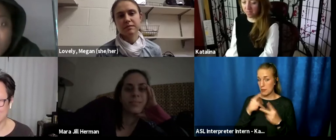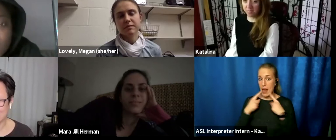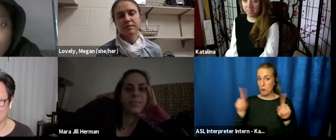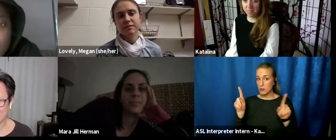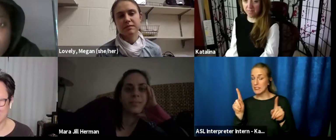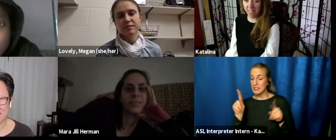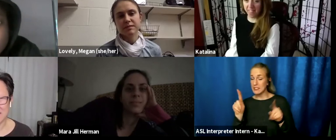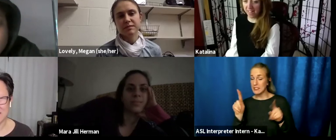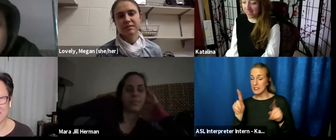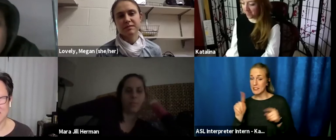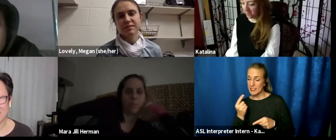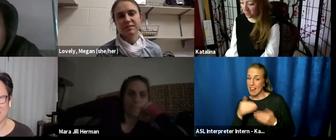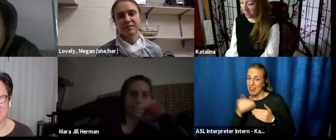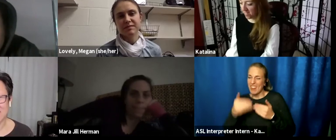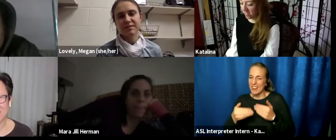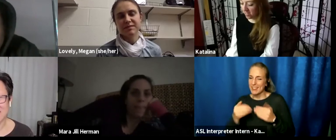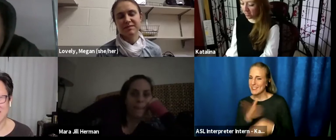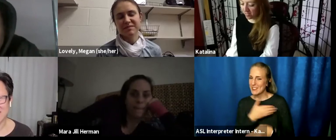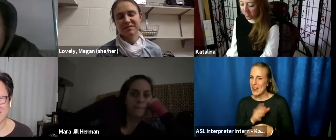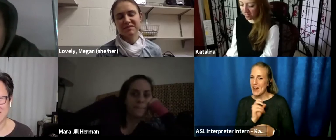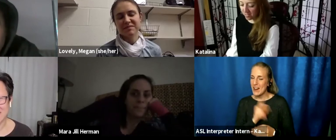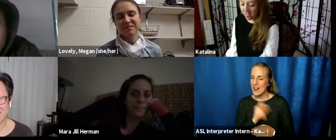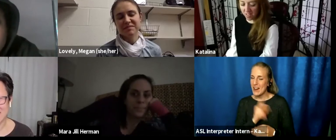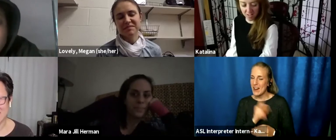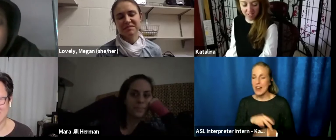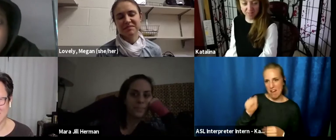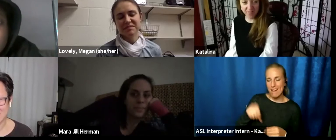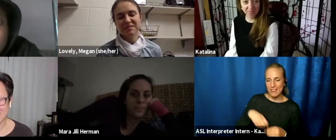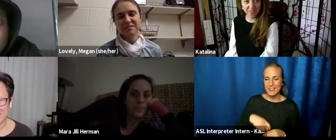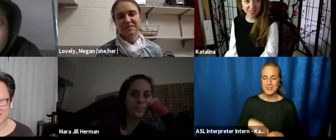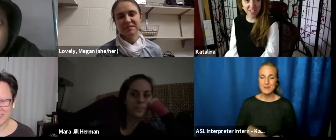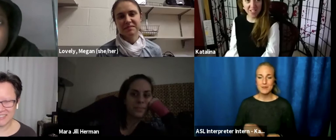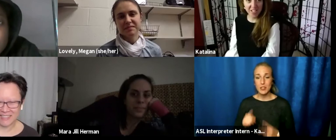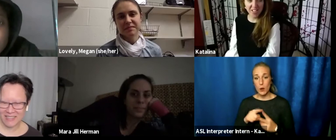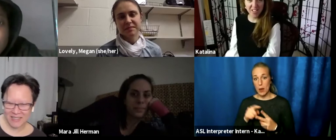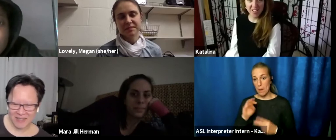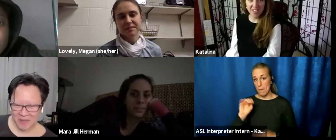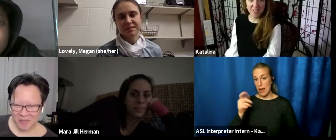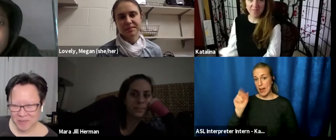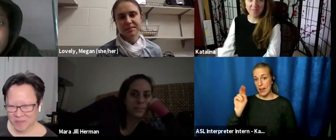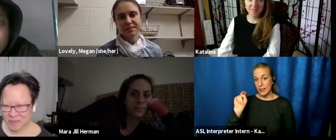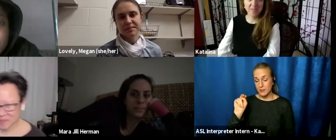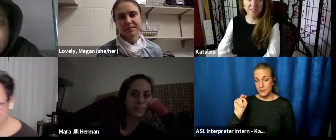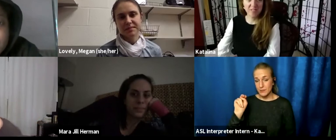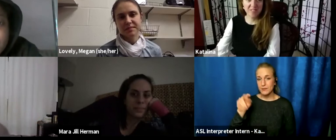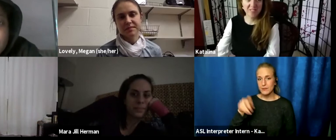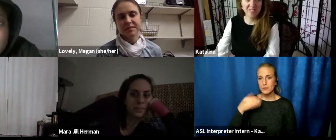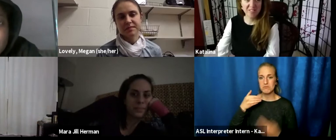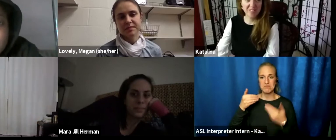we do that and then we Yeah. Thank All you. right. Megan, do you want to go ahead?